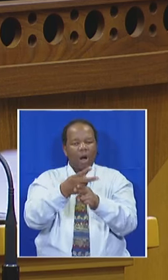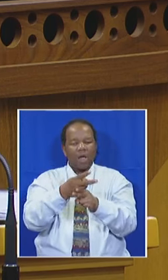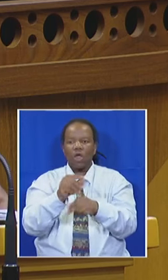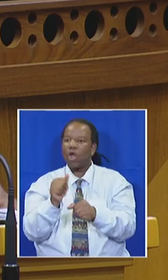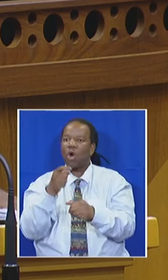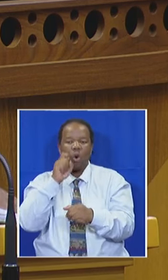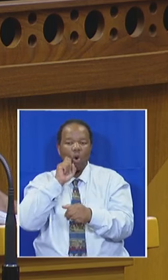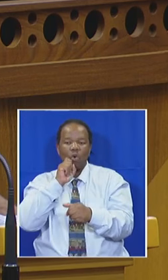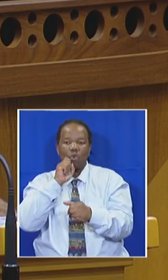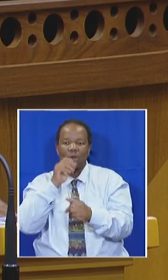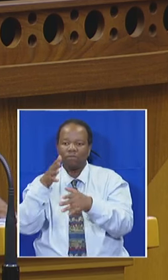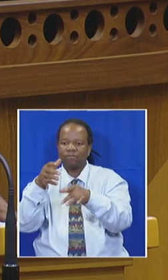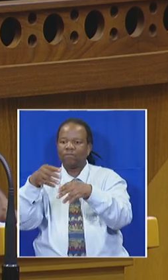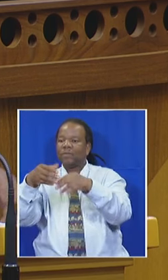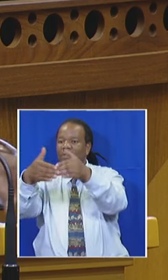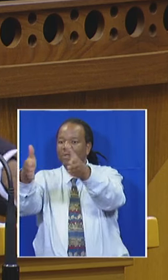ngamanzi.